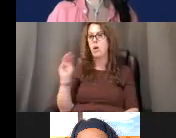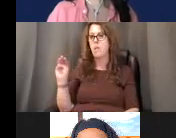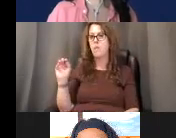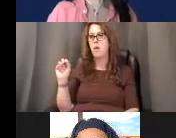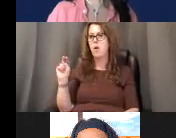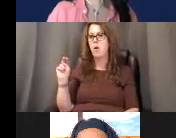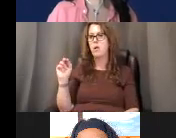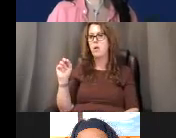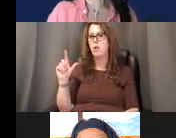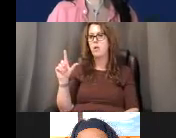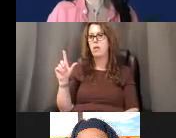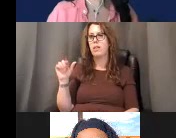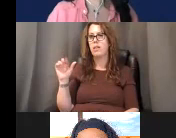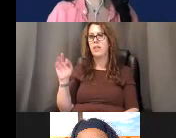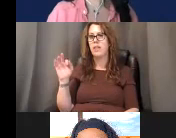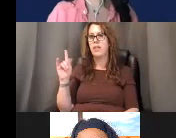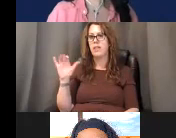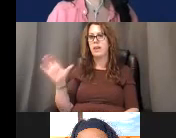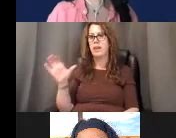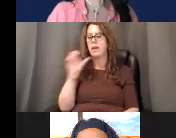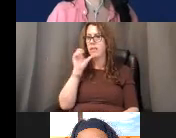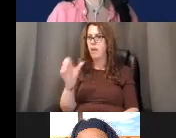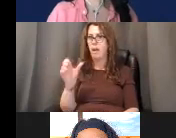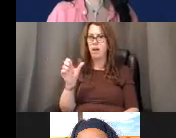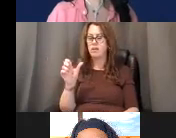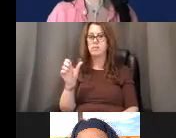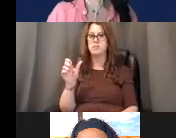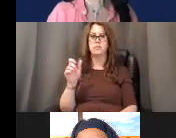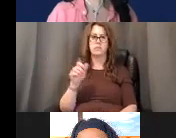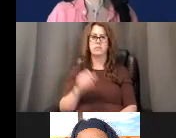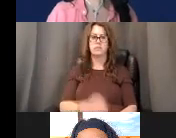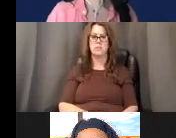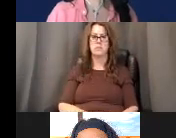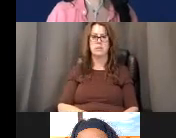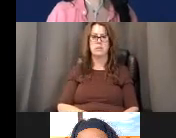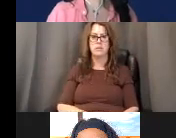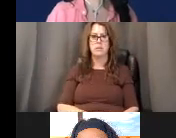Recognizing, I'm going to just pick a few, recognizing, repairing harm, right?